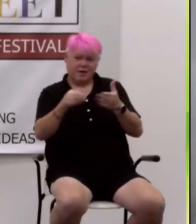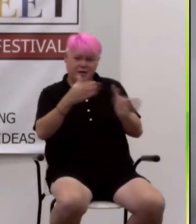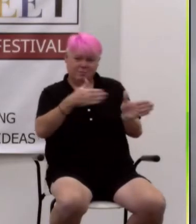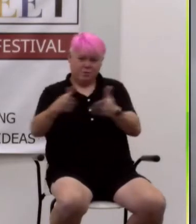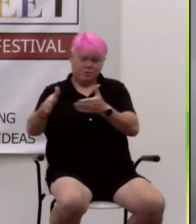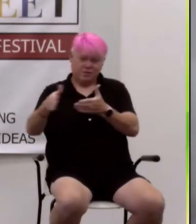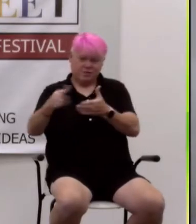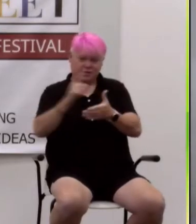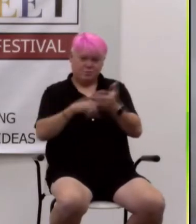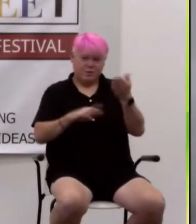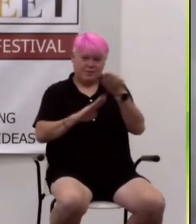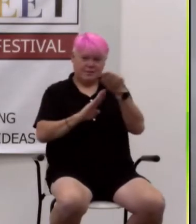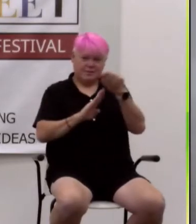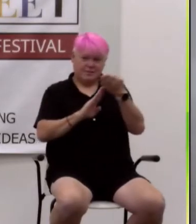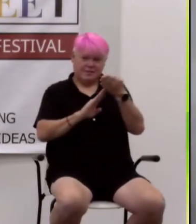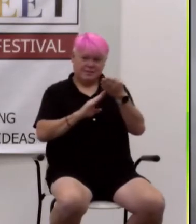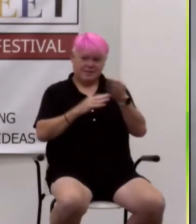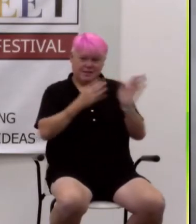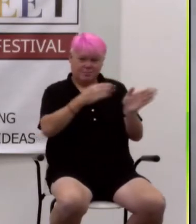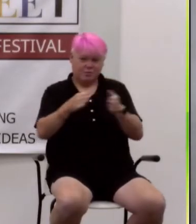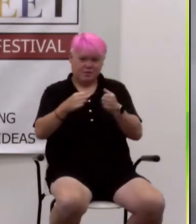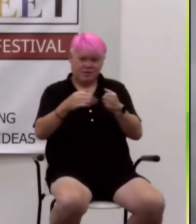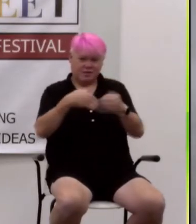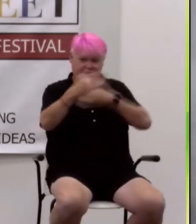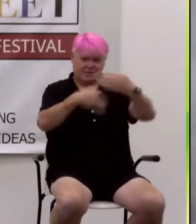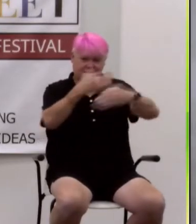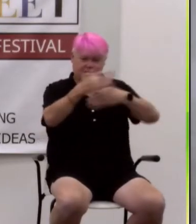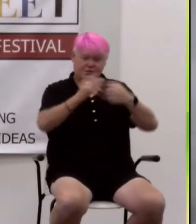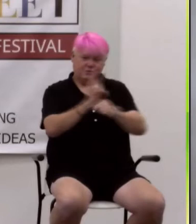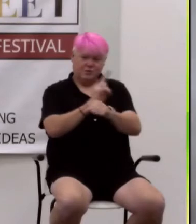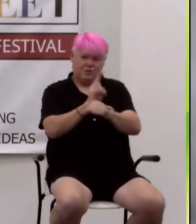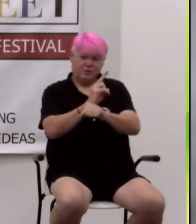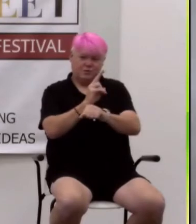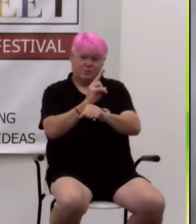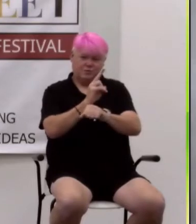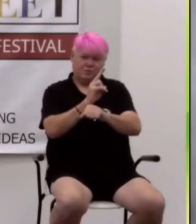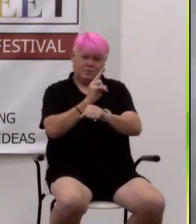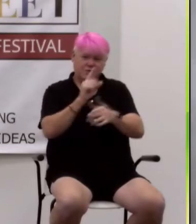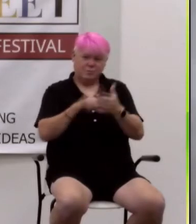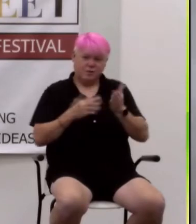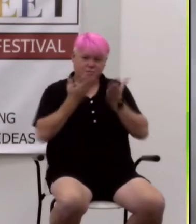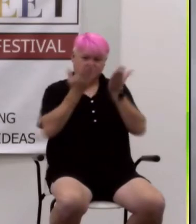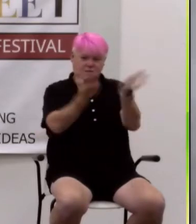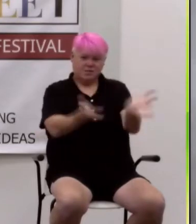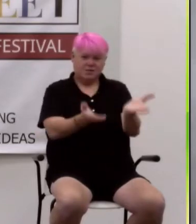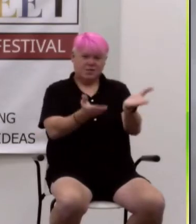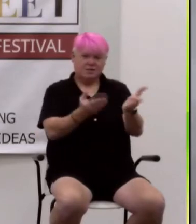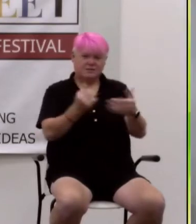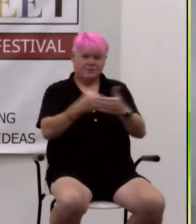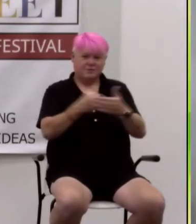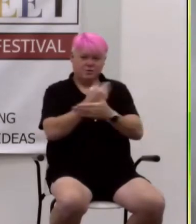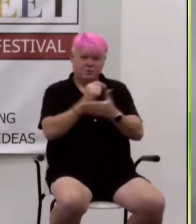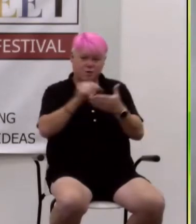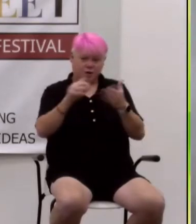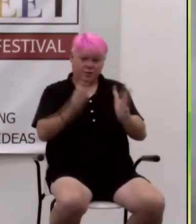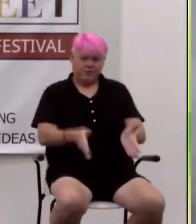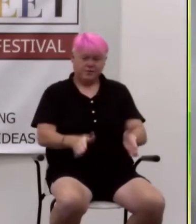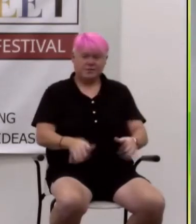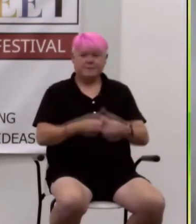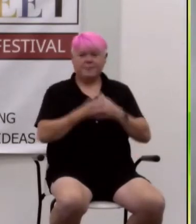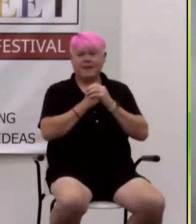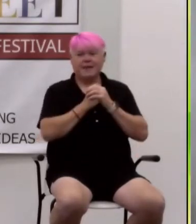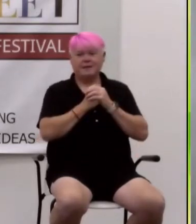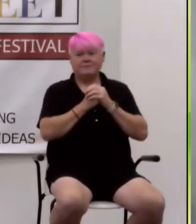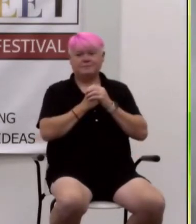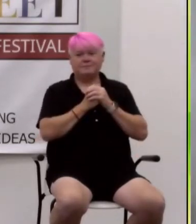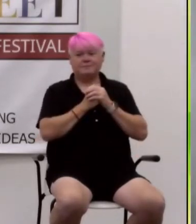you use when writing, and what are key things you would suggest for new authors? Okay, that's